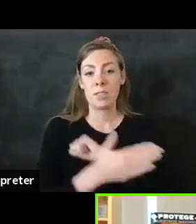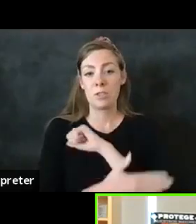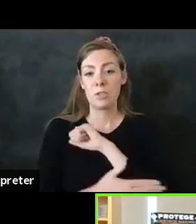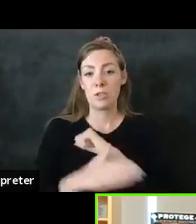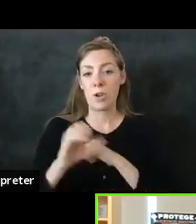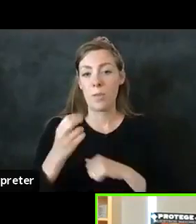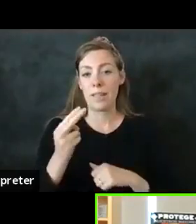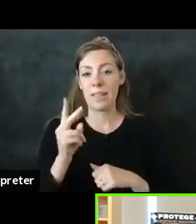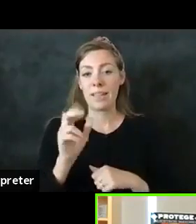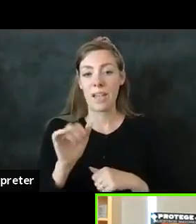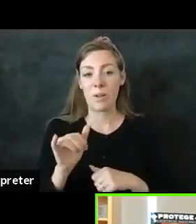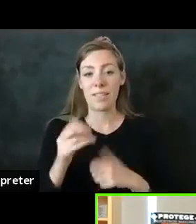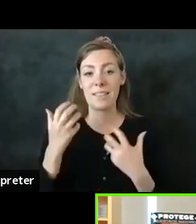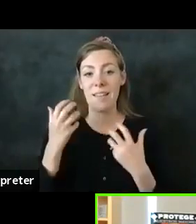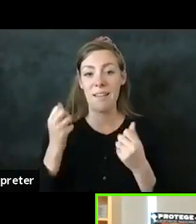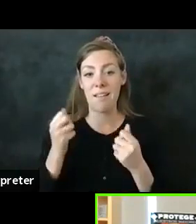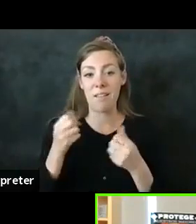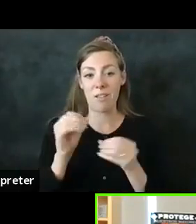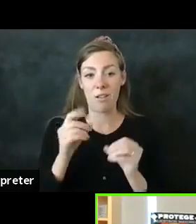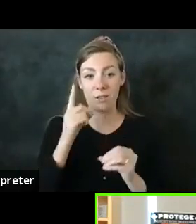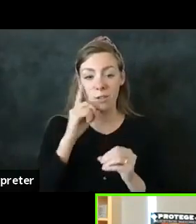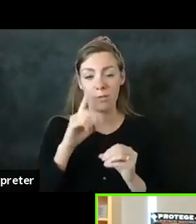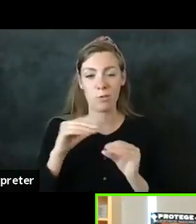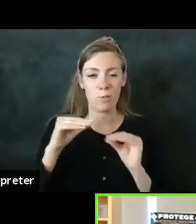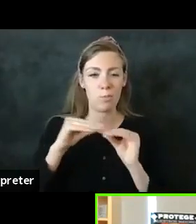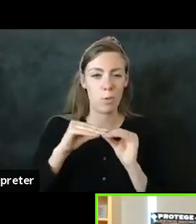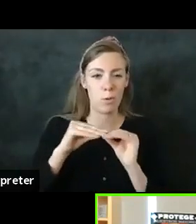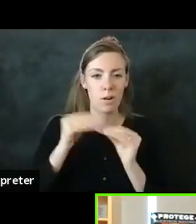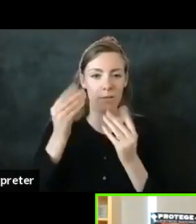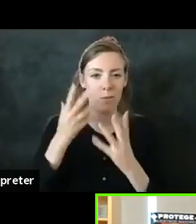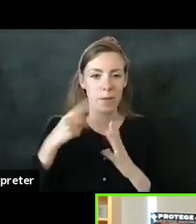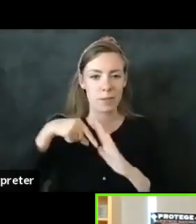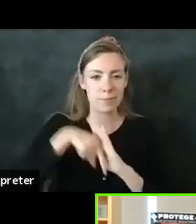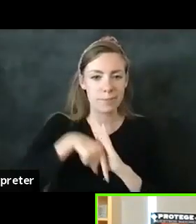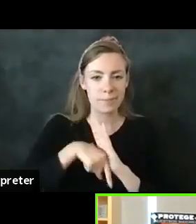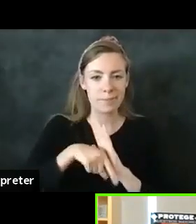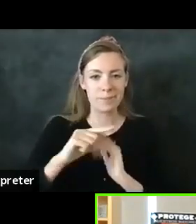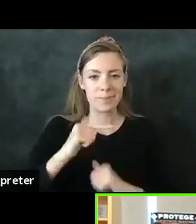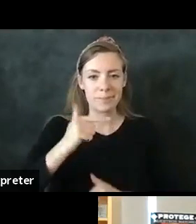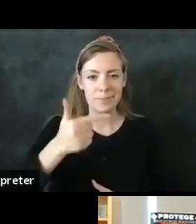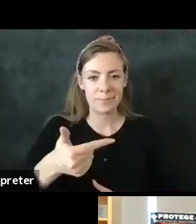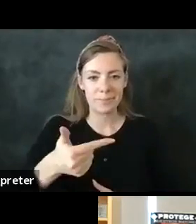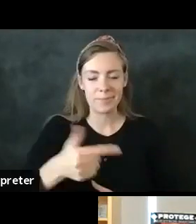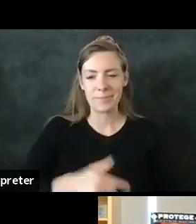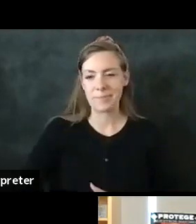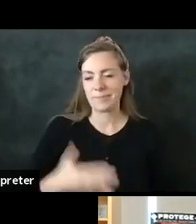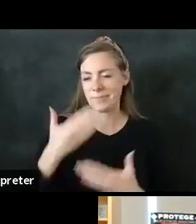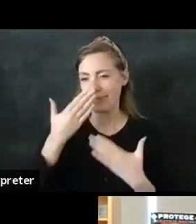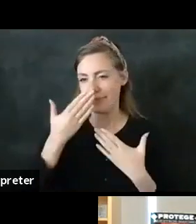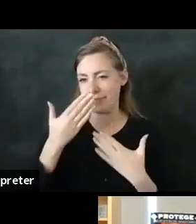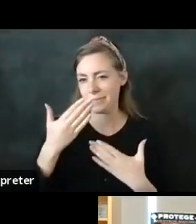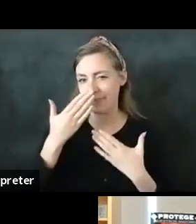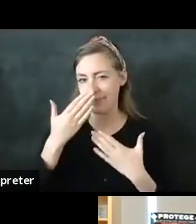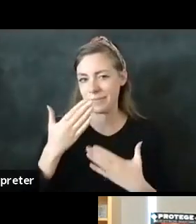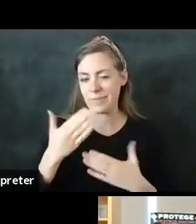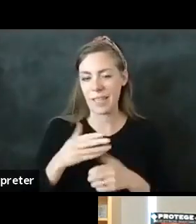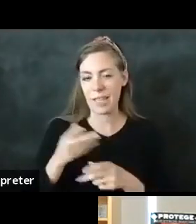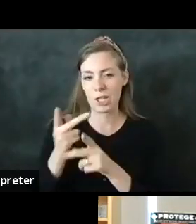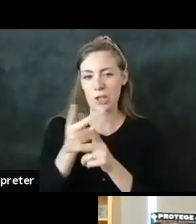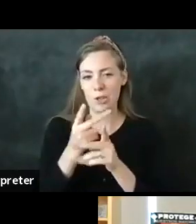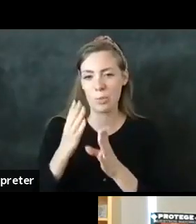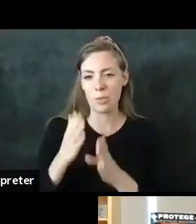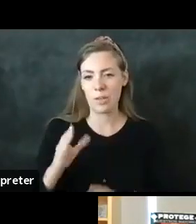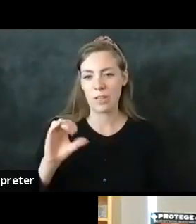officer, for more on the state of the pandemic. Dr. Mace. Great, thank you so much, Supervisor